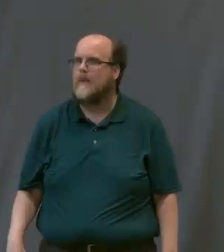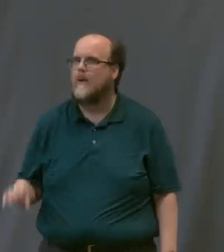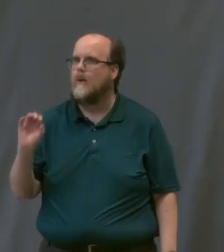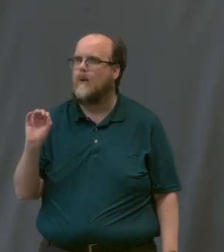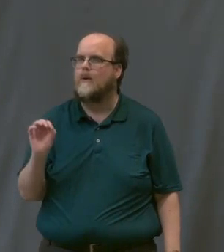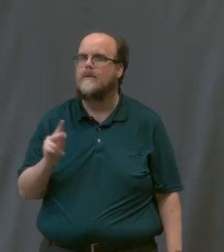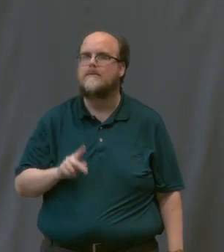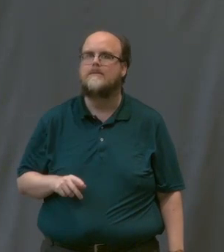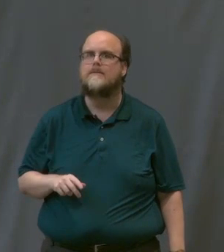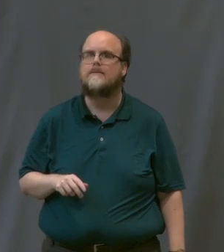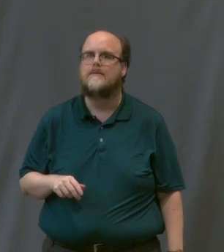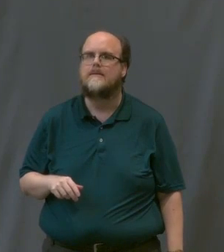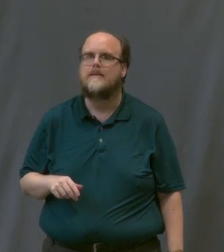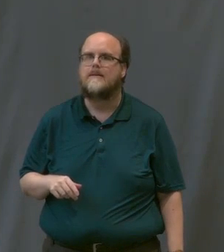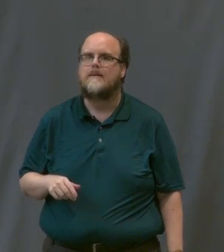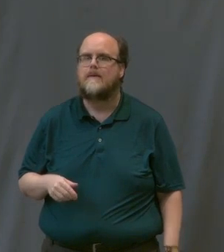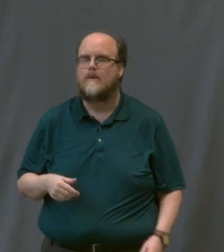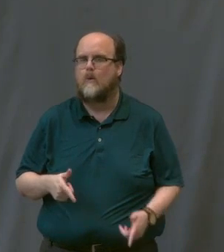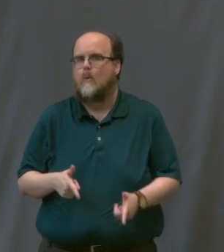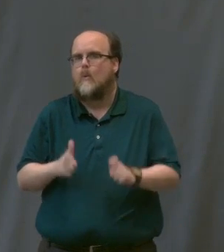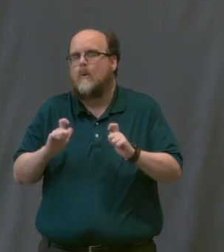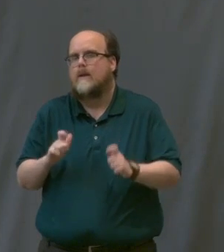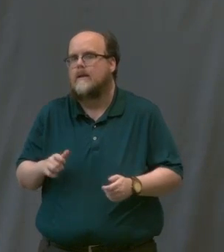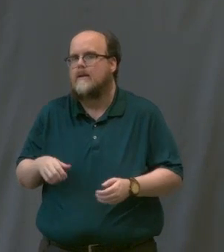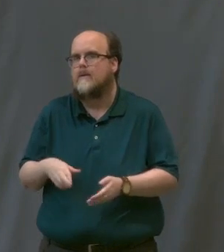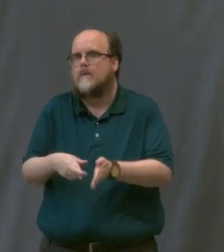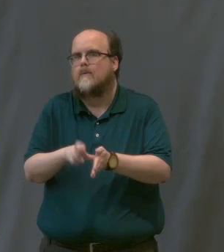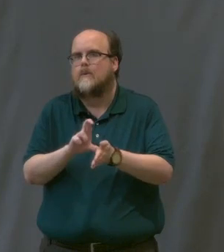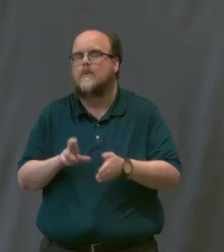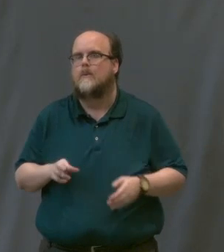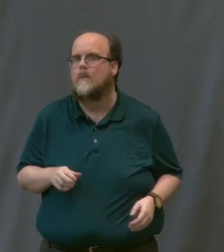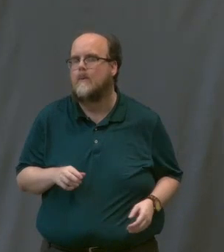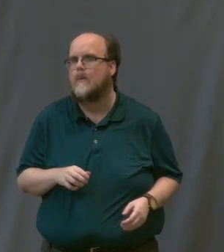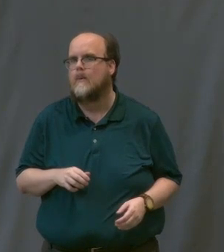Okay, let's do a real quick review on exactly where we are now.